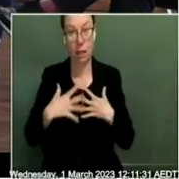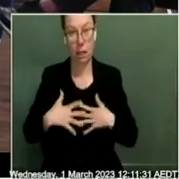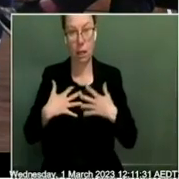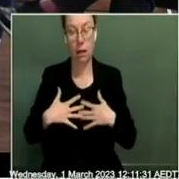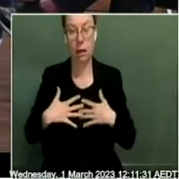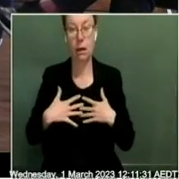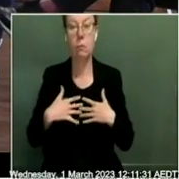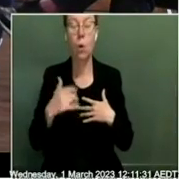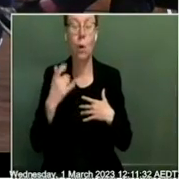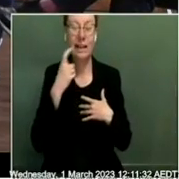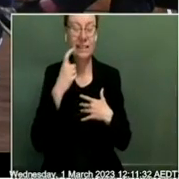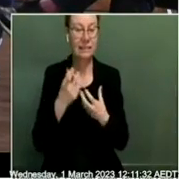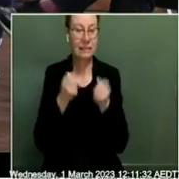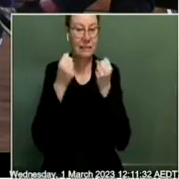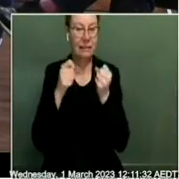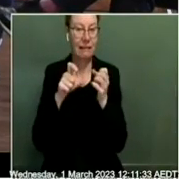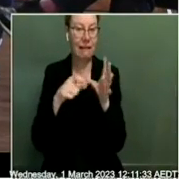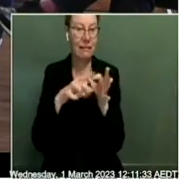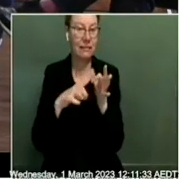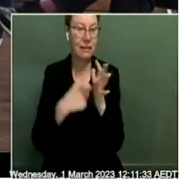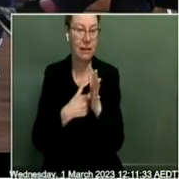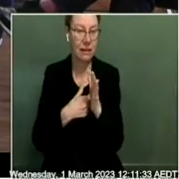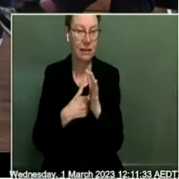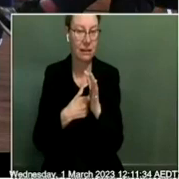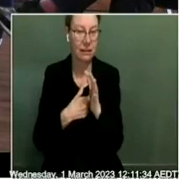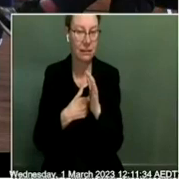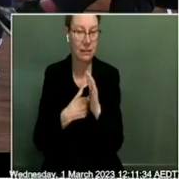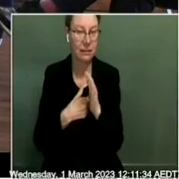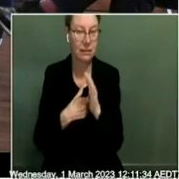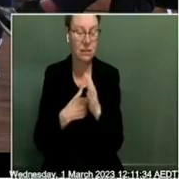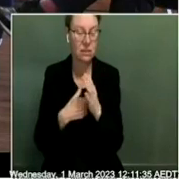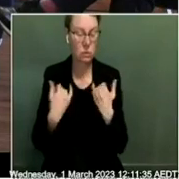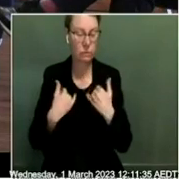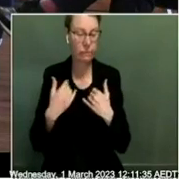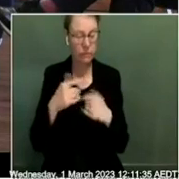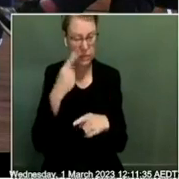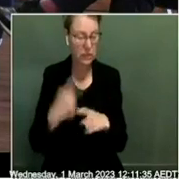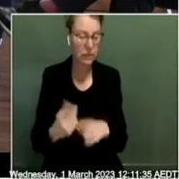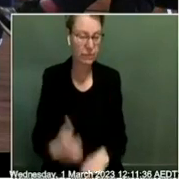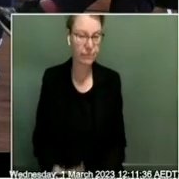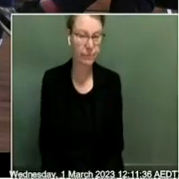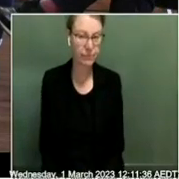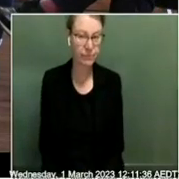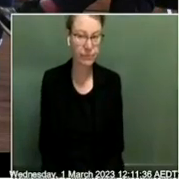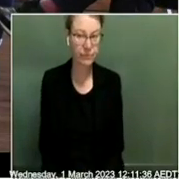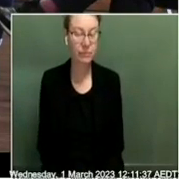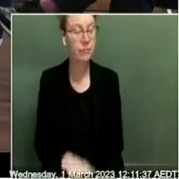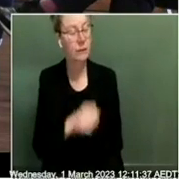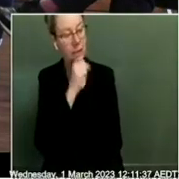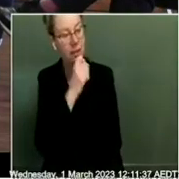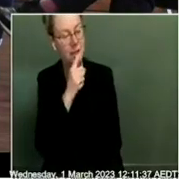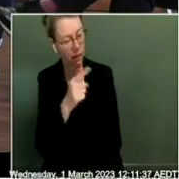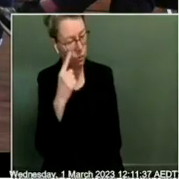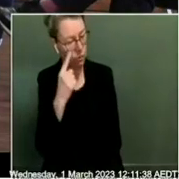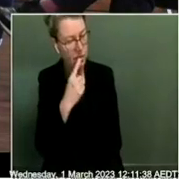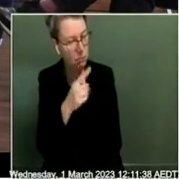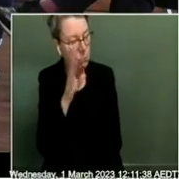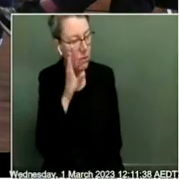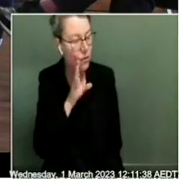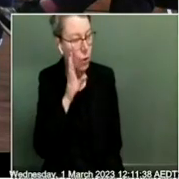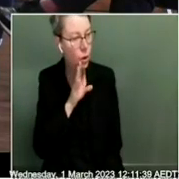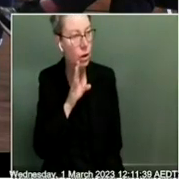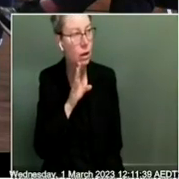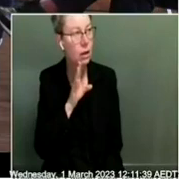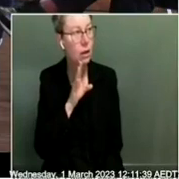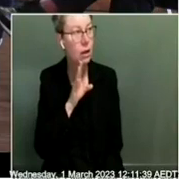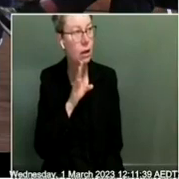She was sick, poor darling. Mm. And she must have been so, I think you mentioned earlier, that fear of TB because of what happened